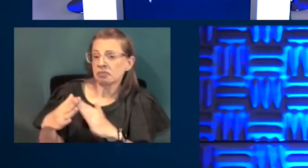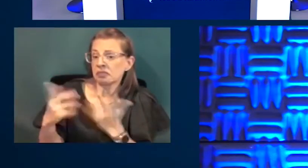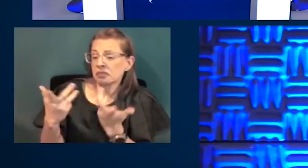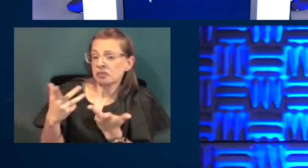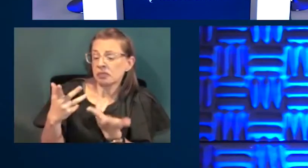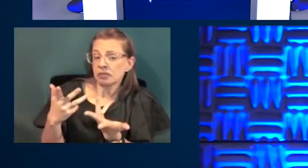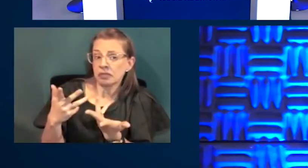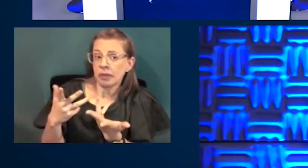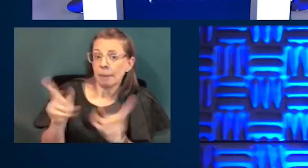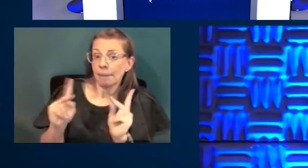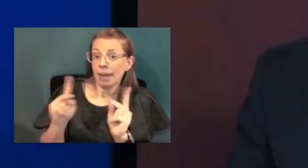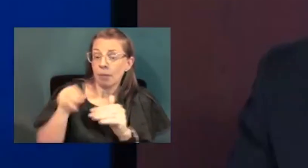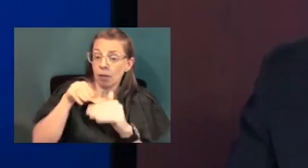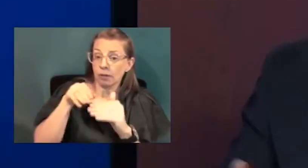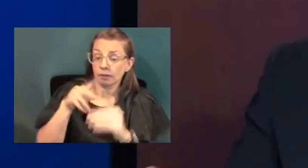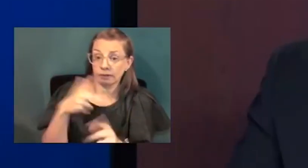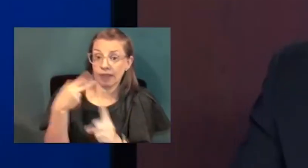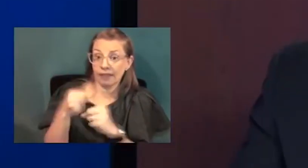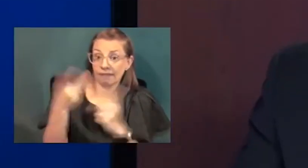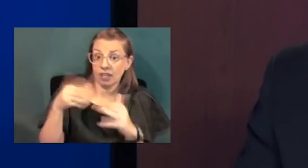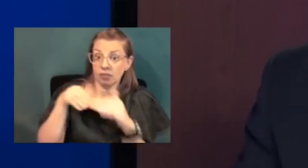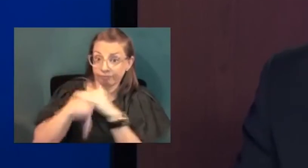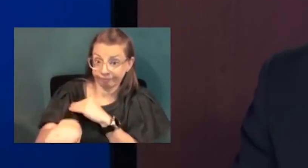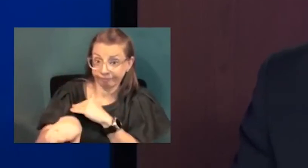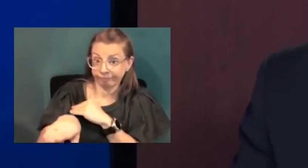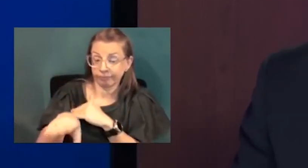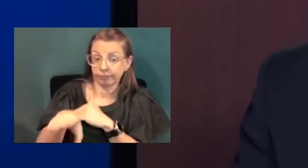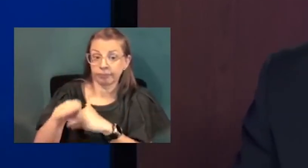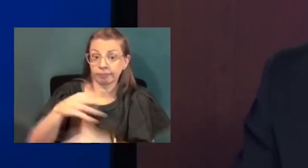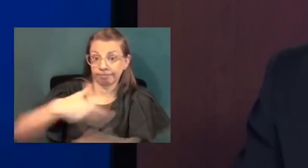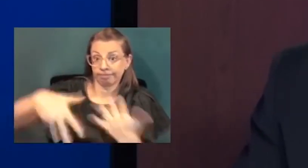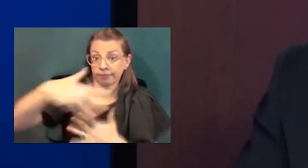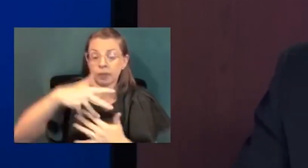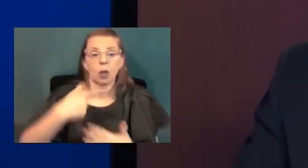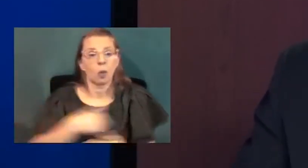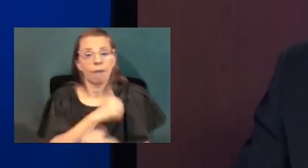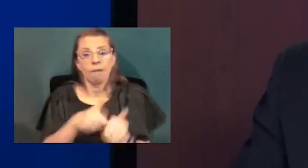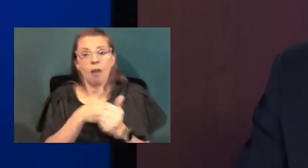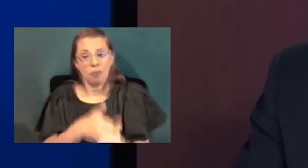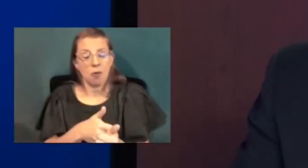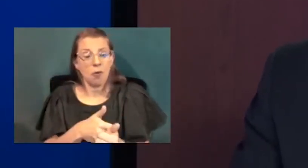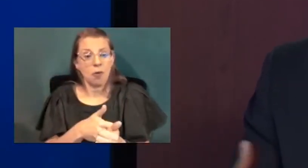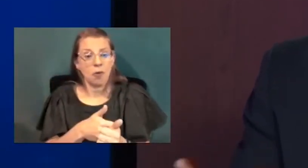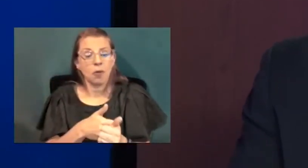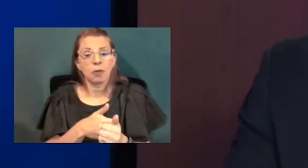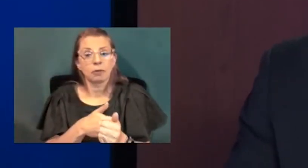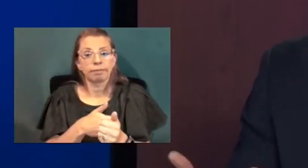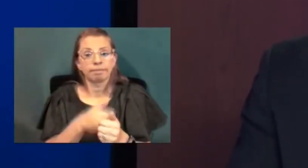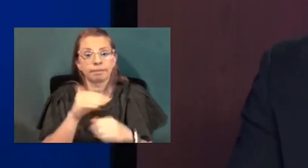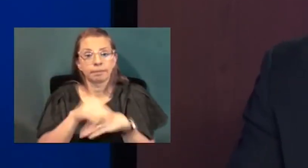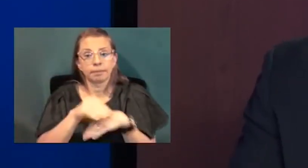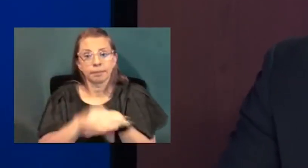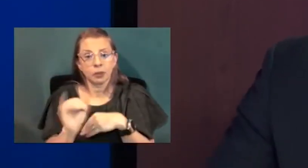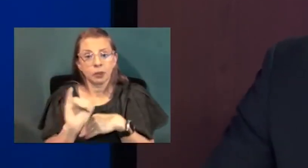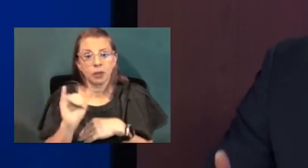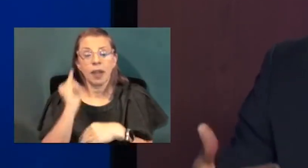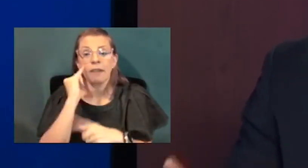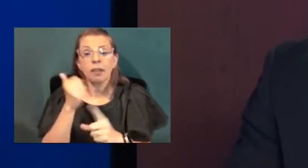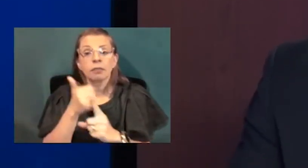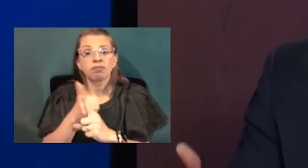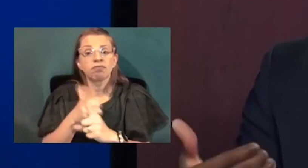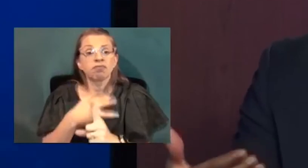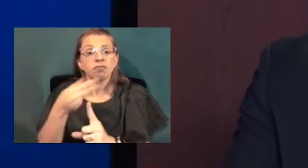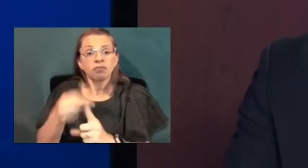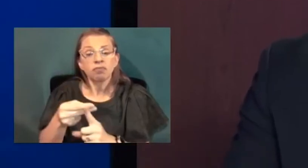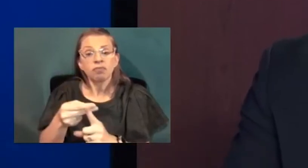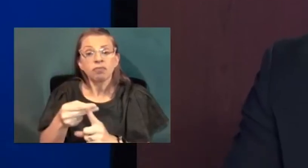and going inside? You know, we followed all of the guidance as well. Largely, if you are vaccinated, it really is an area of comfort. I've seen a lot of